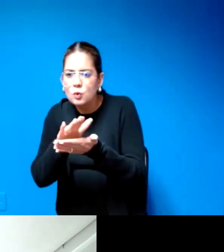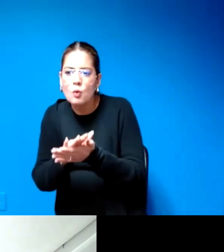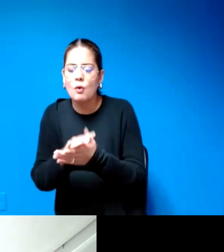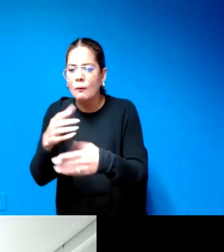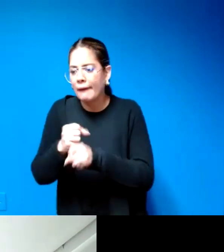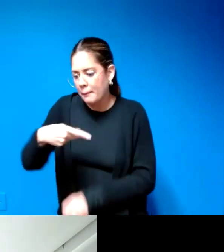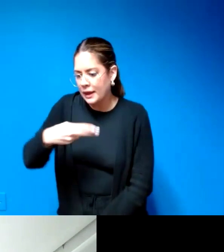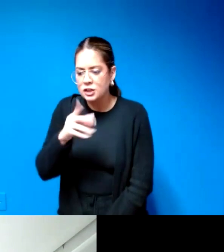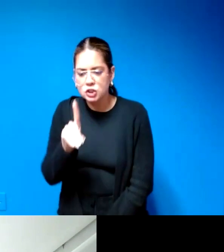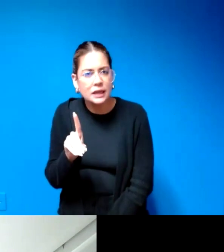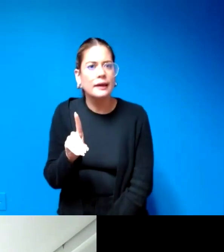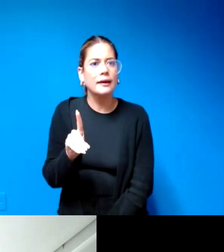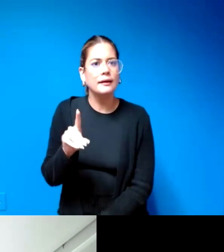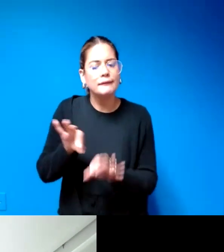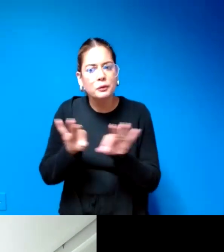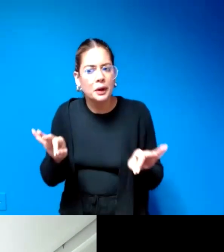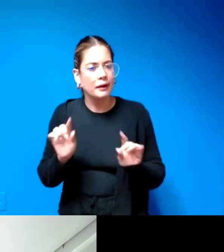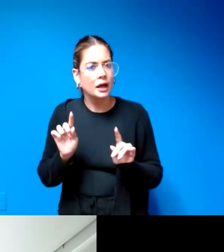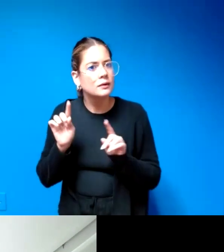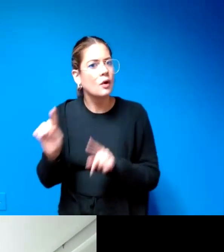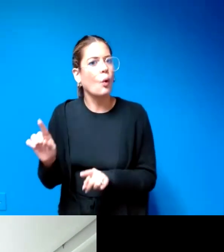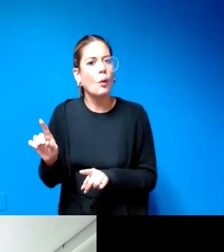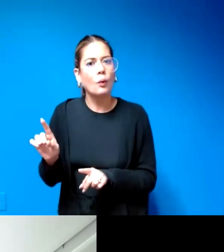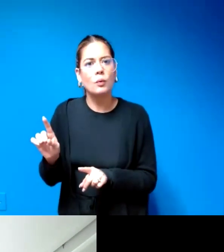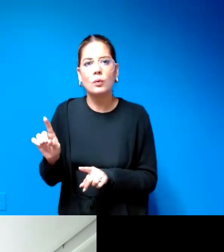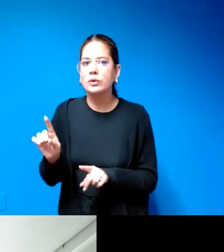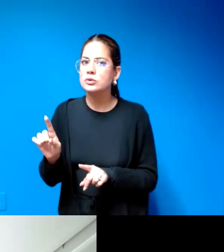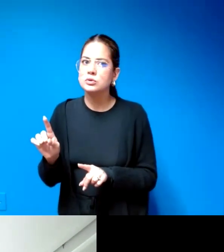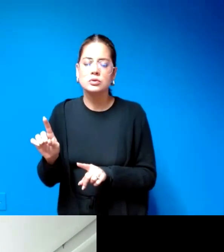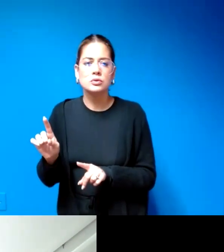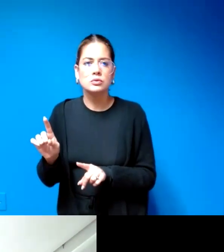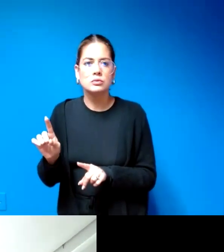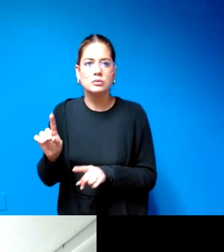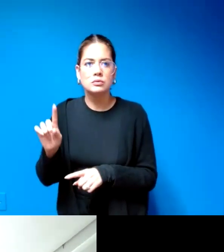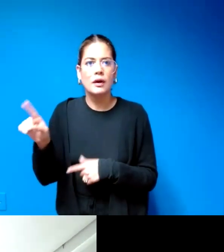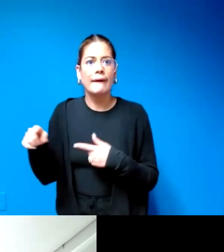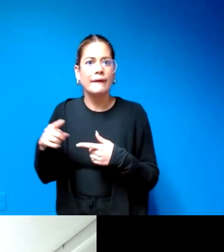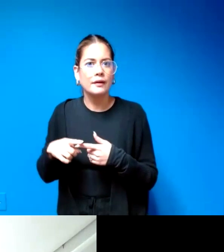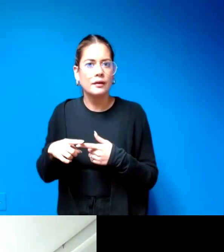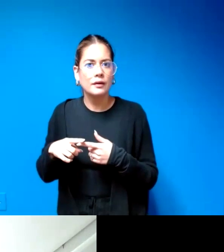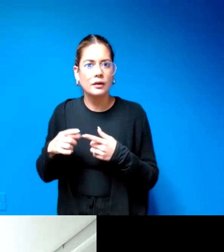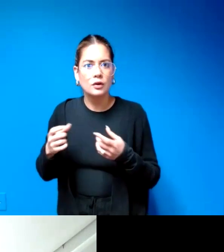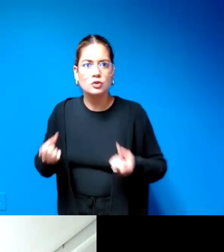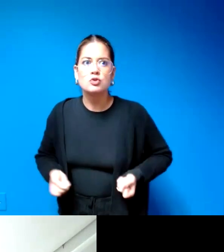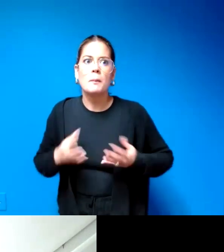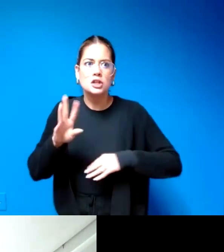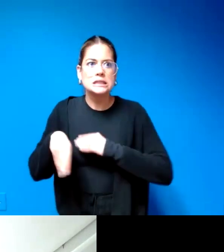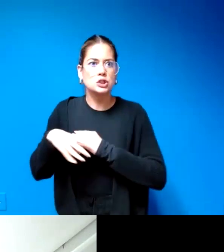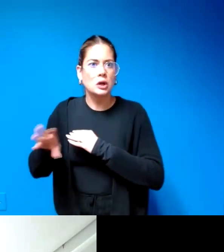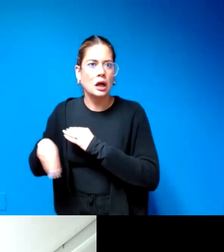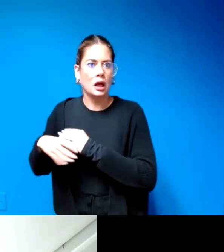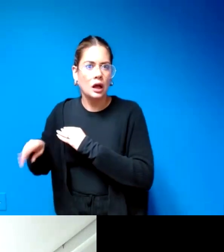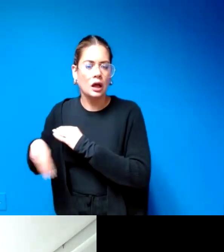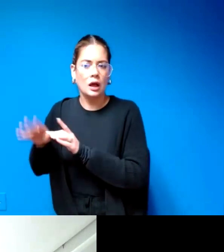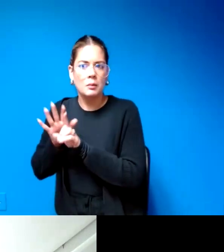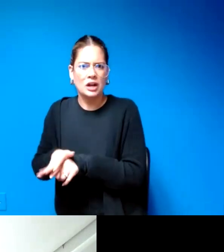PhD program, and they go off into those experiences. And then there is so much additional oppression that